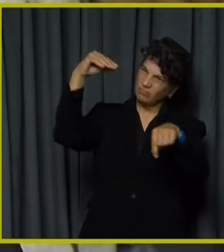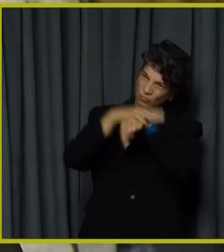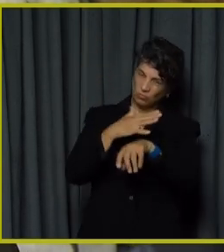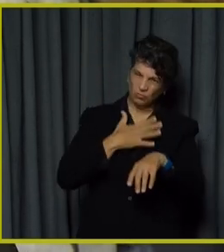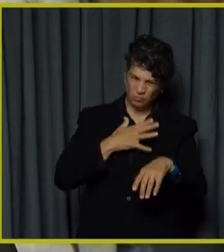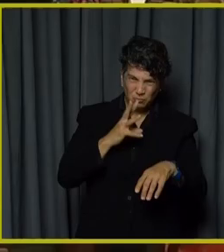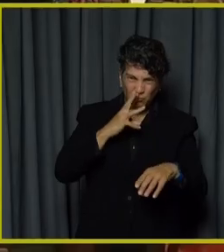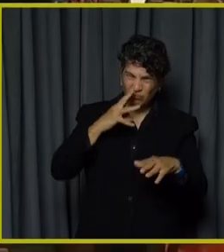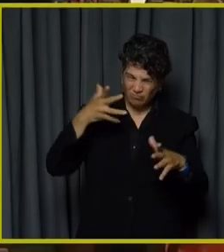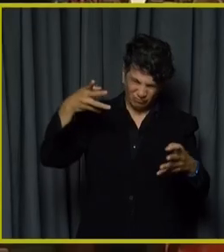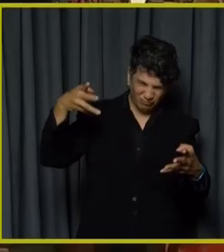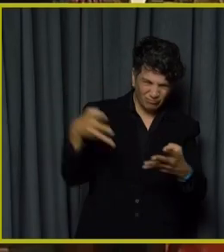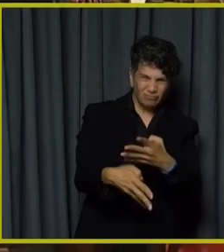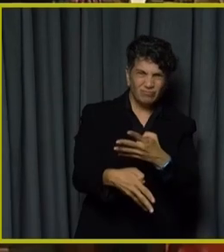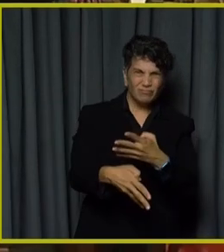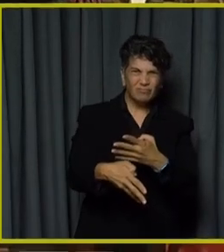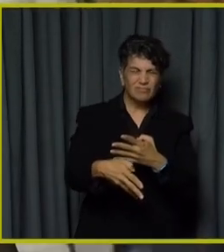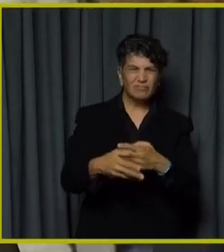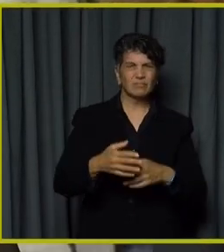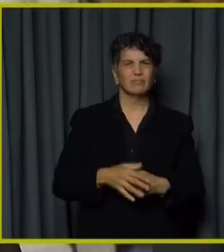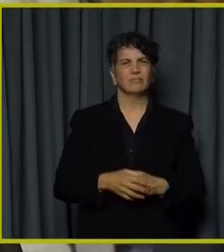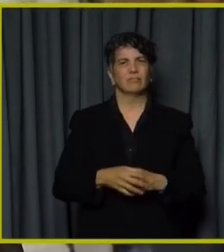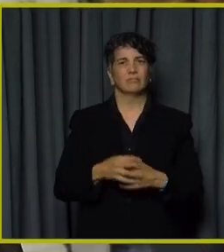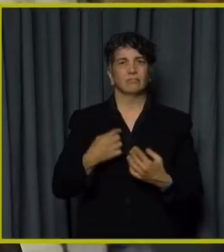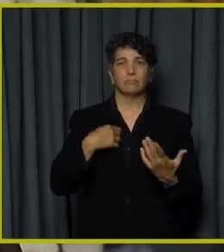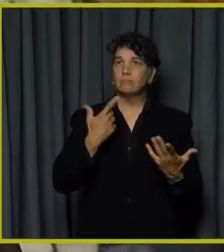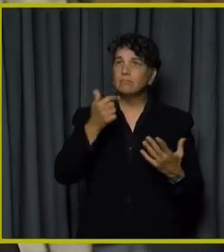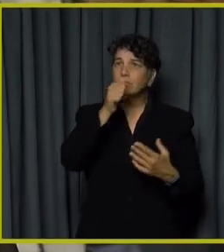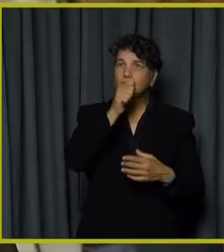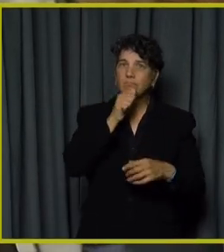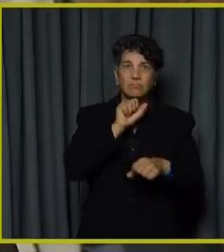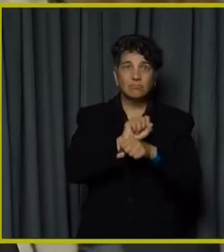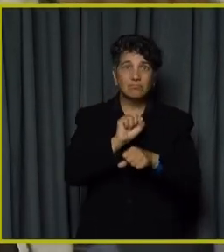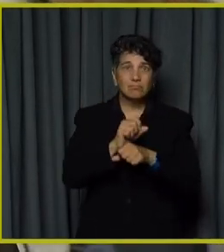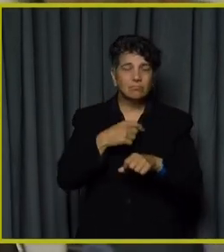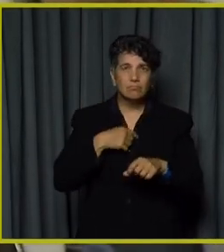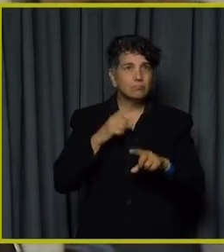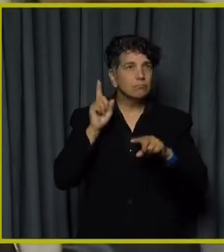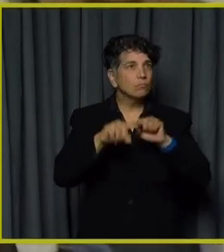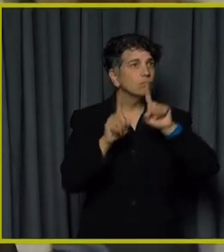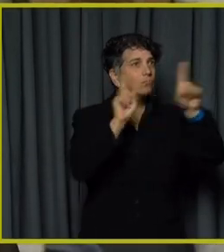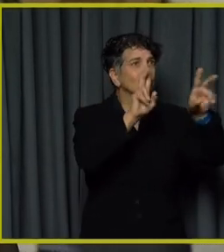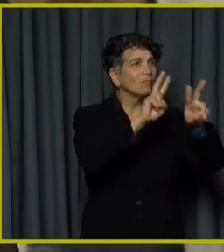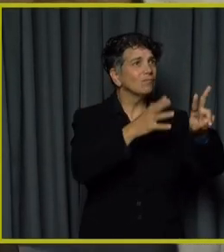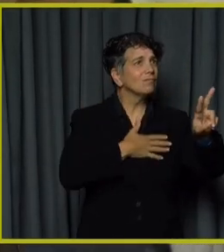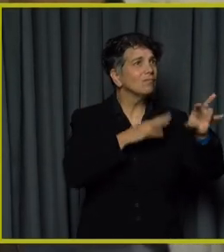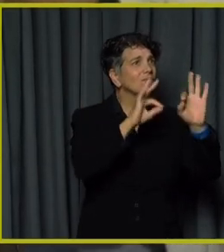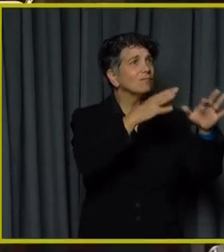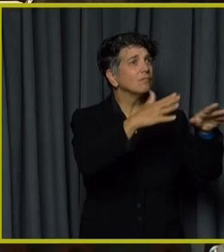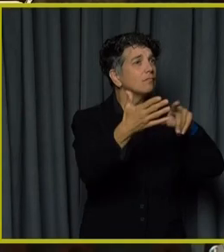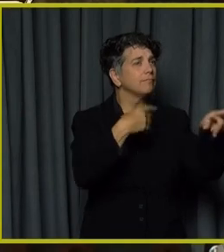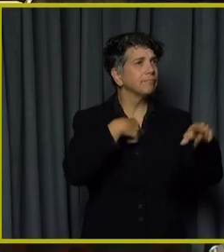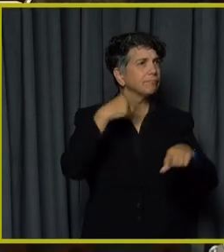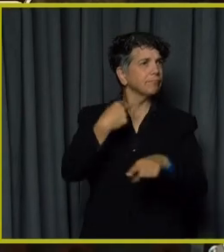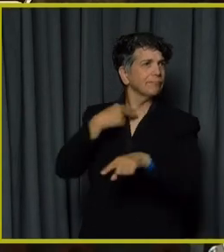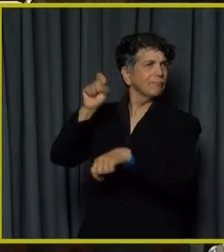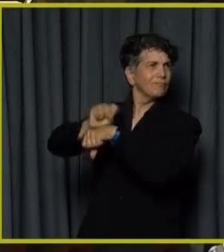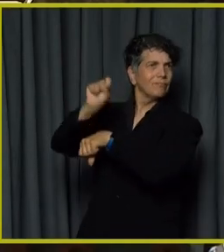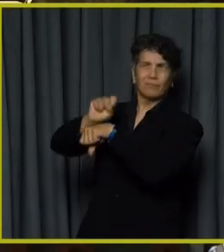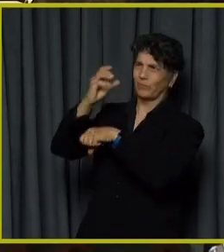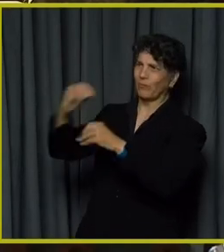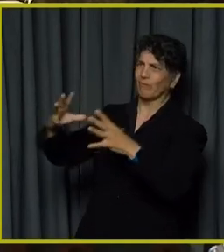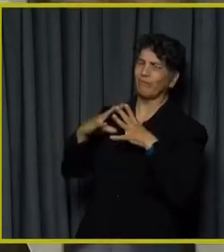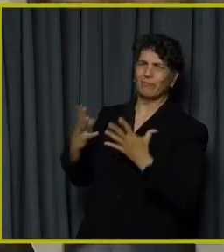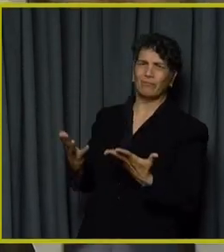the funerals. If we want to get out of poverty, is to either go into debt, go in the military, which many people are not fit to do. And when we try